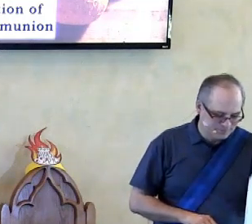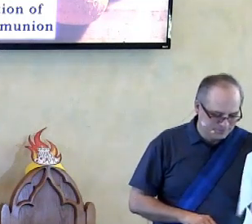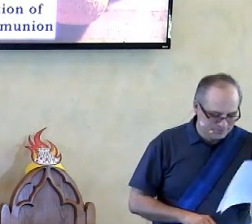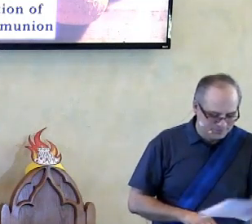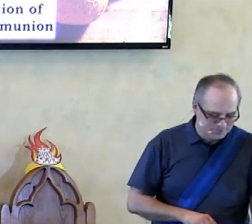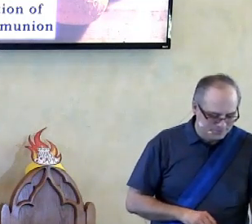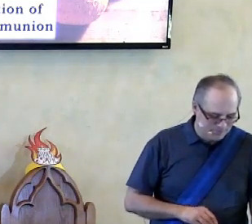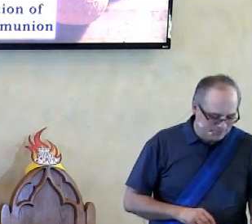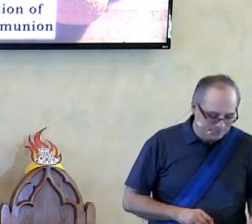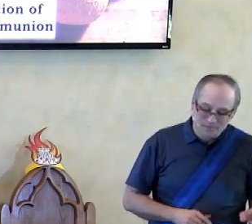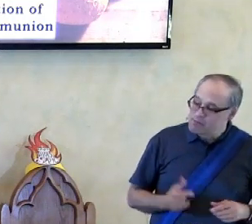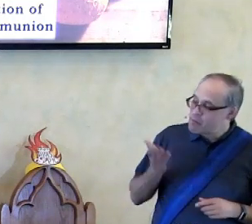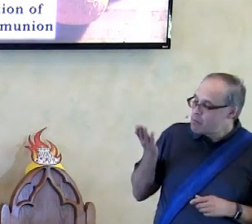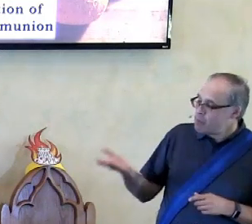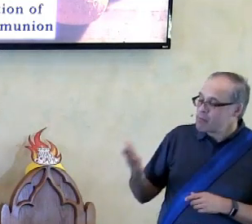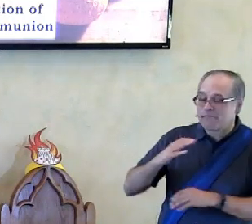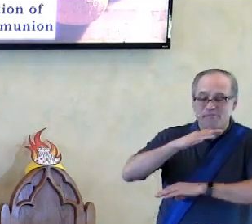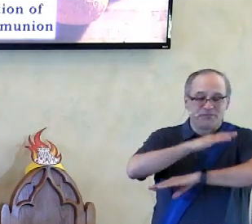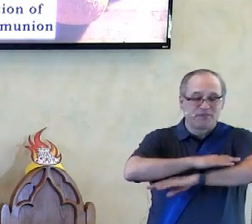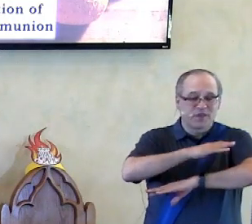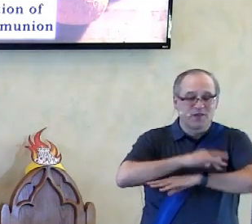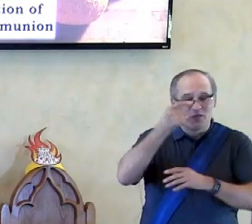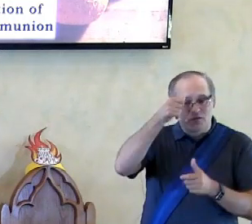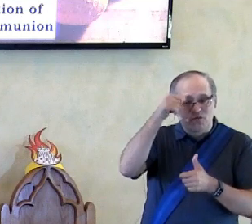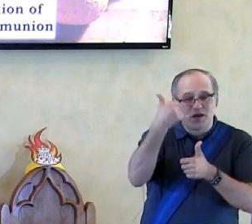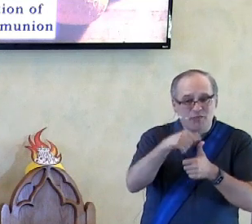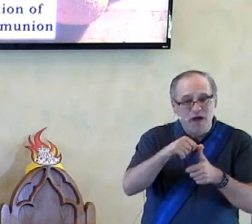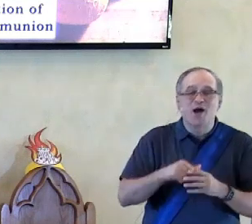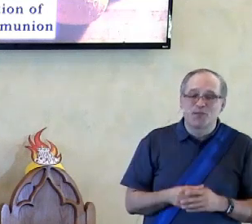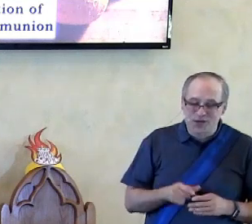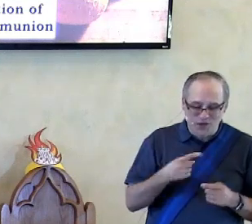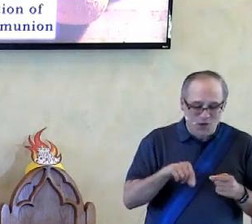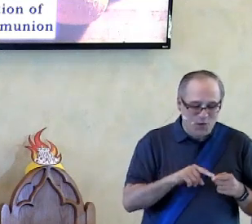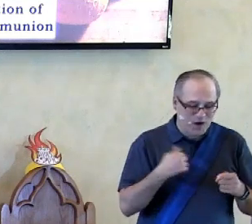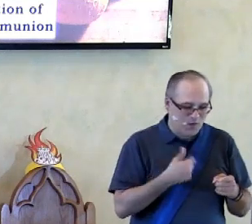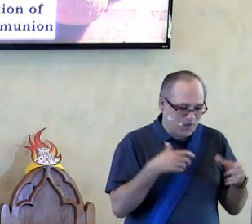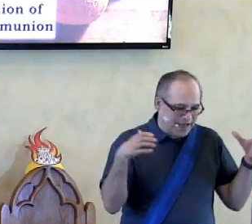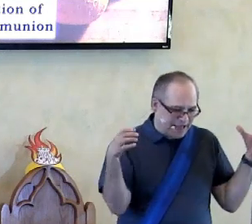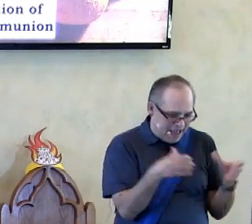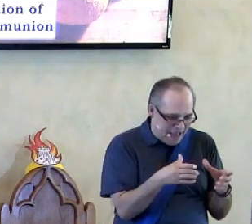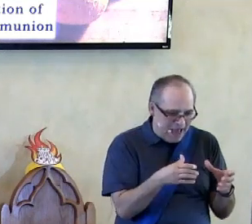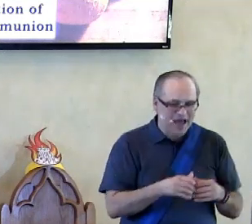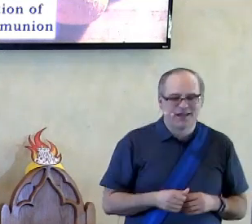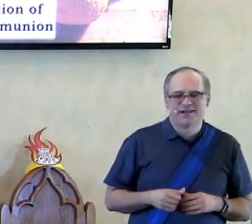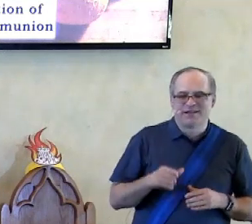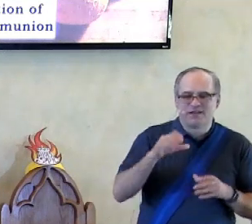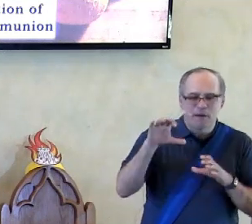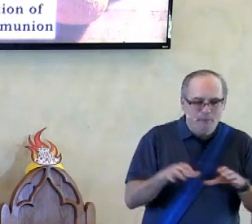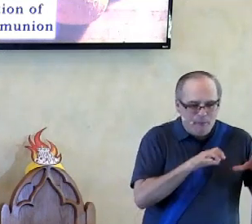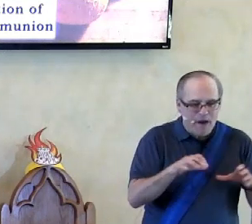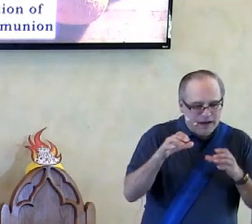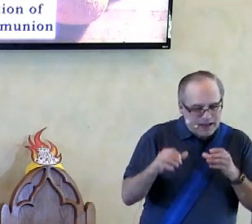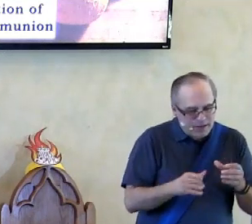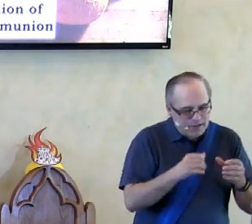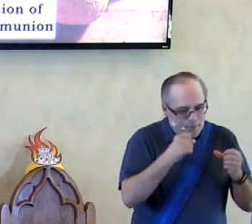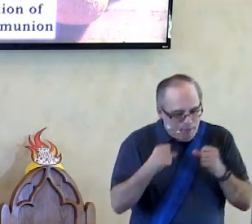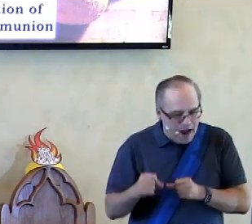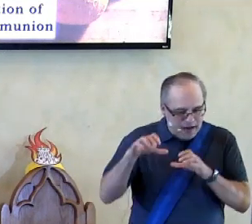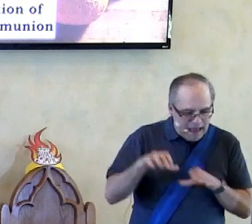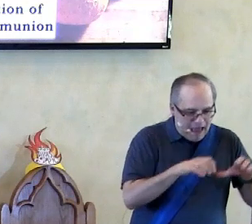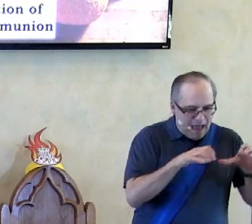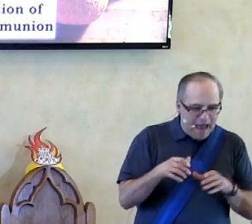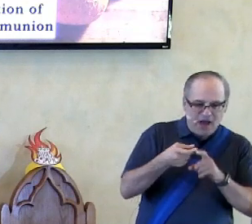This is the table of remembrance. Whenever we gather here, we remember all the mighty acts of God.